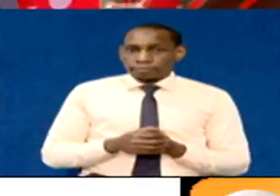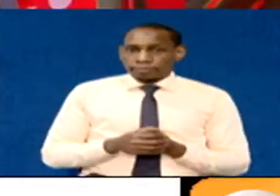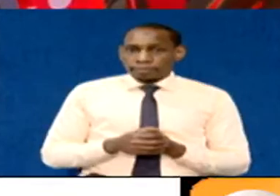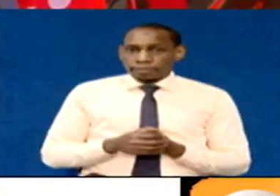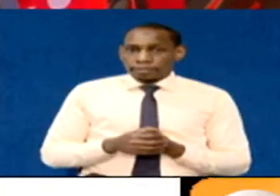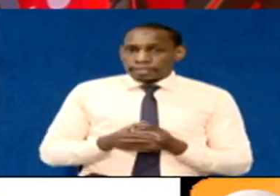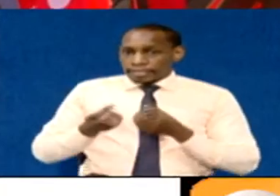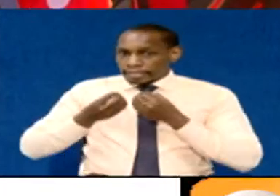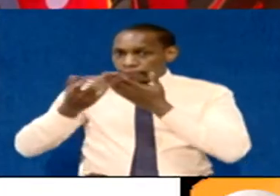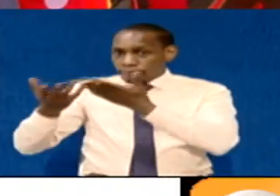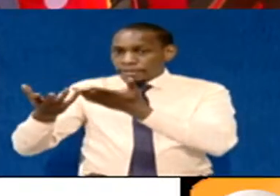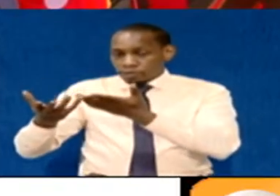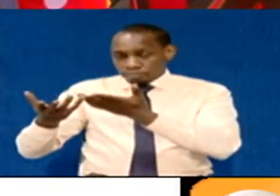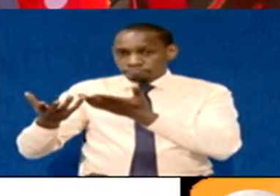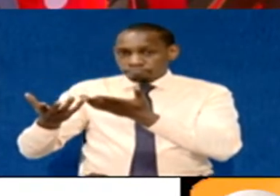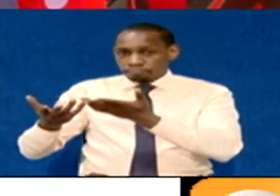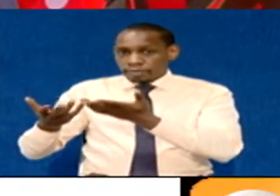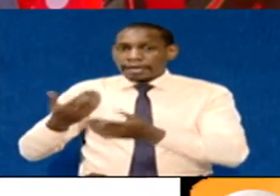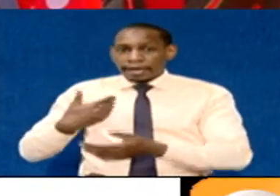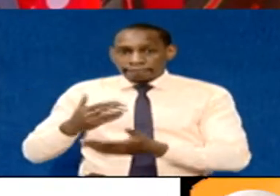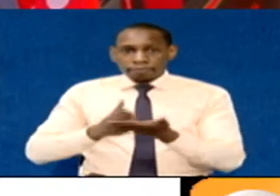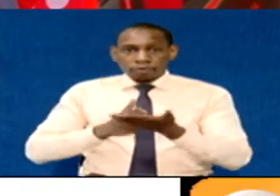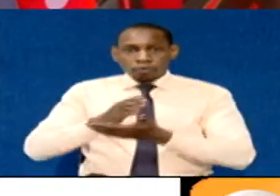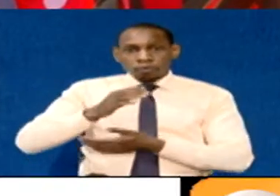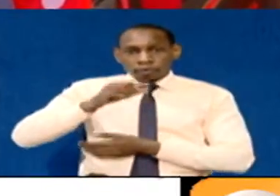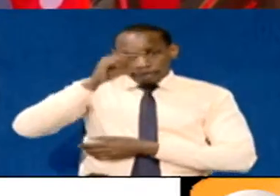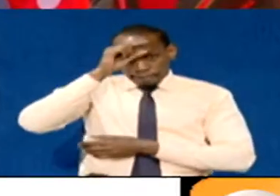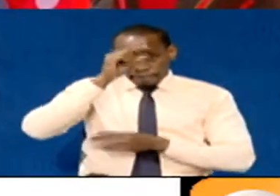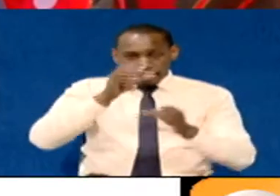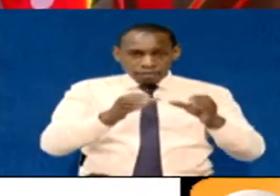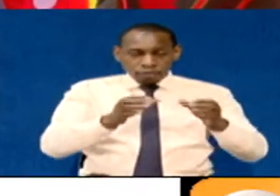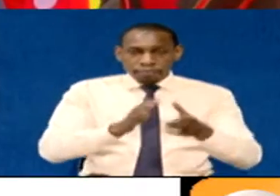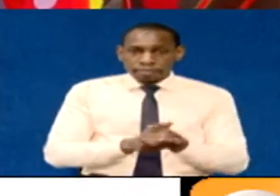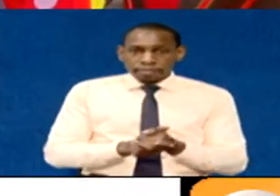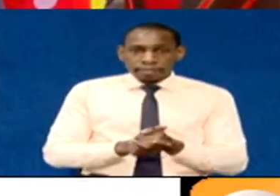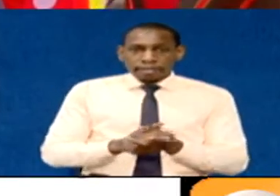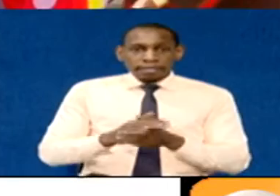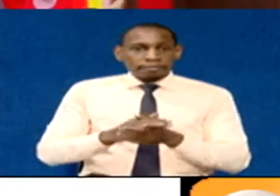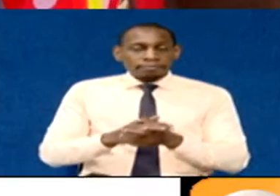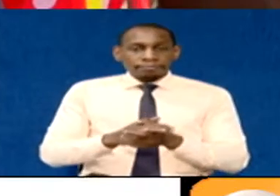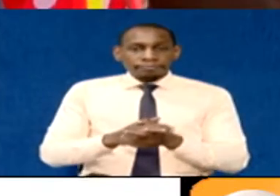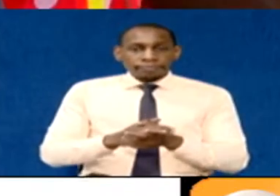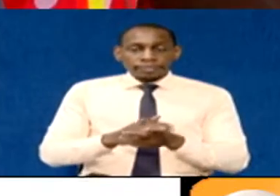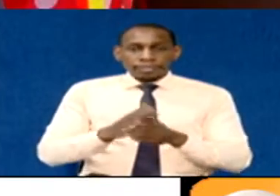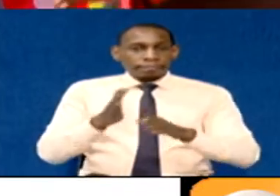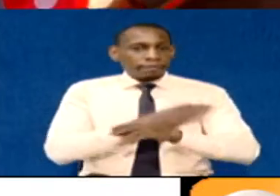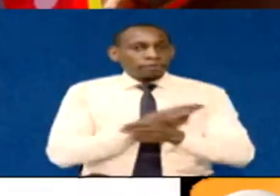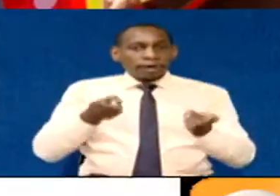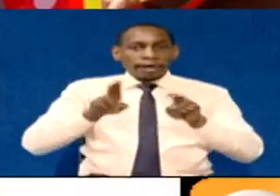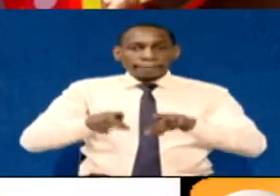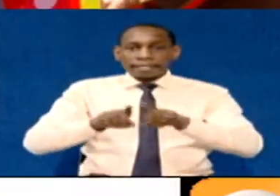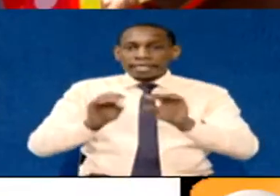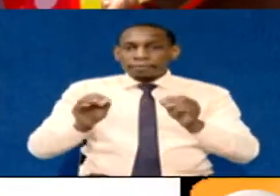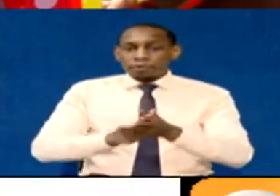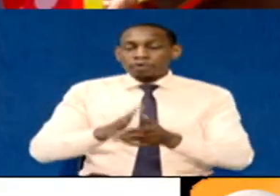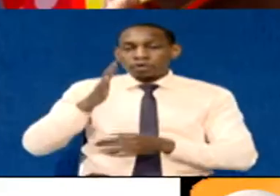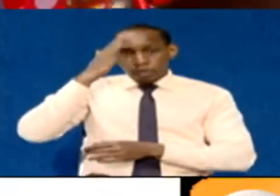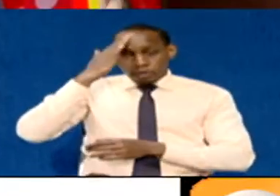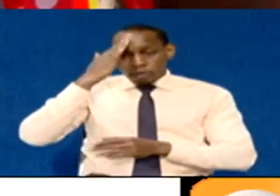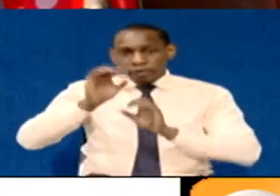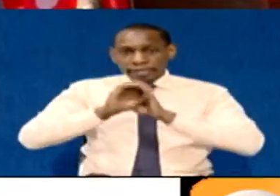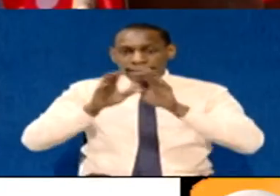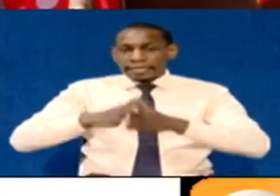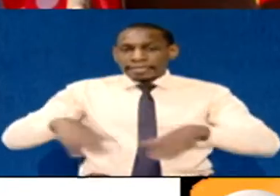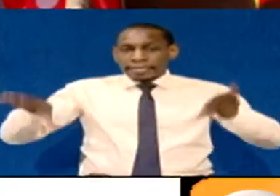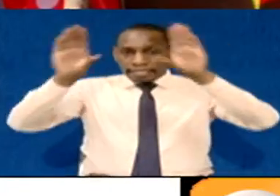I was given information by state organs. It never used to happen that way. We know very well the president gets